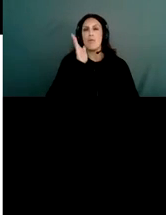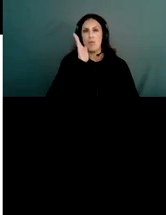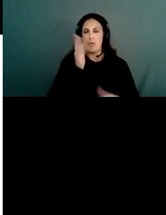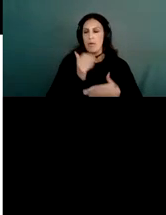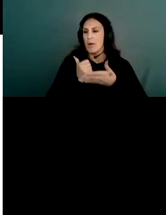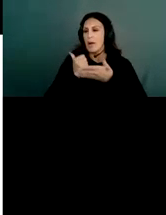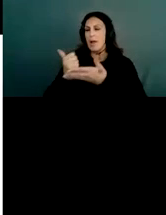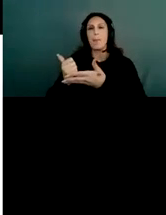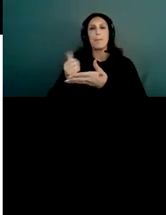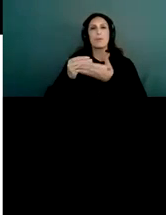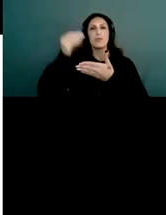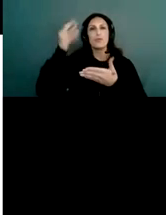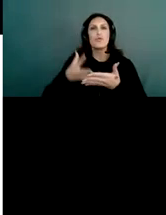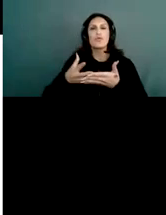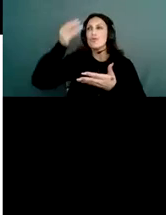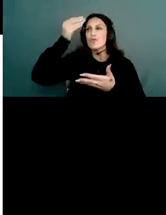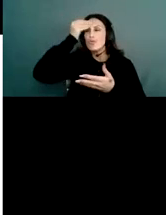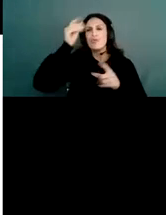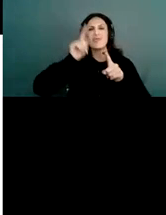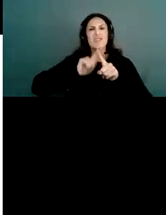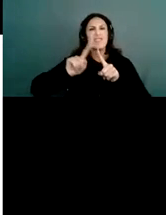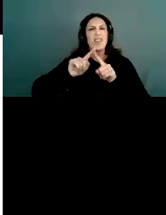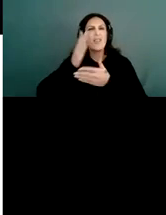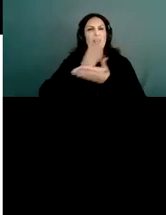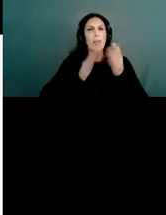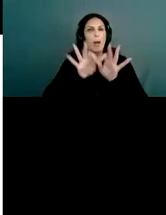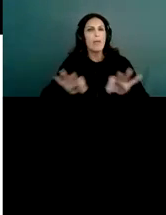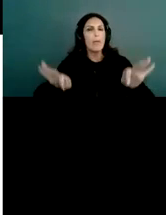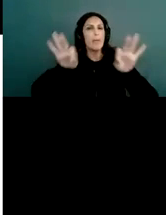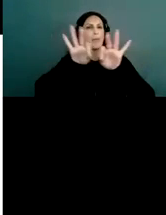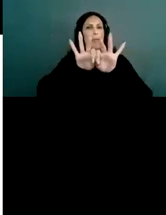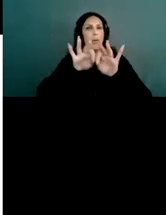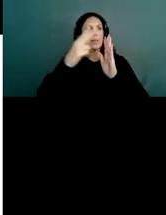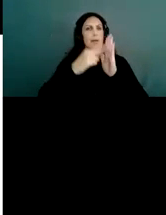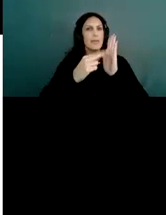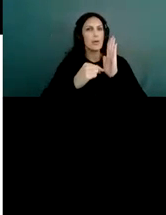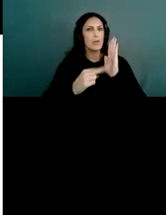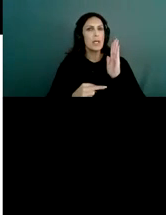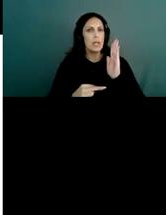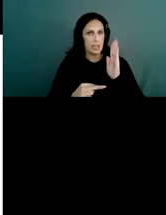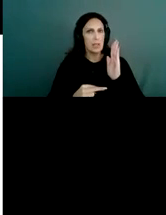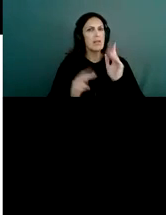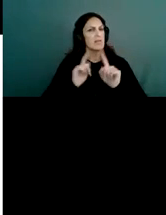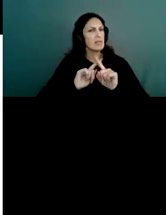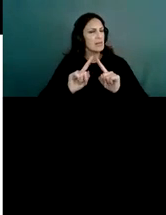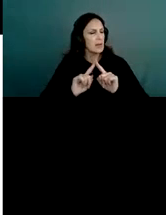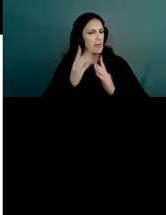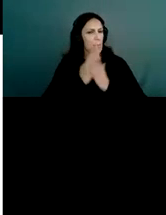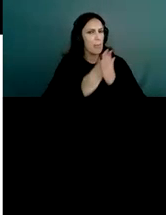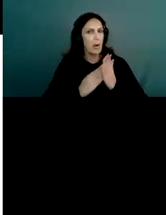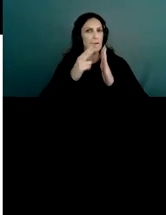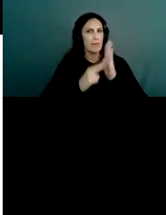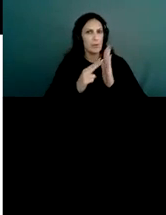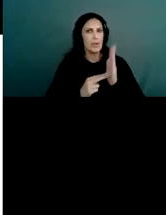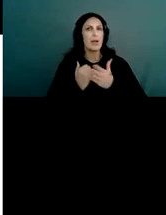games targeting that essential components of reading in the literacy app of Core5.